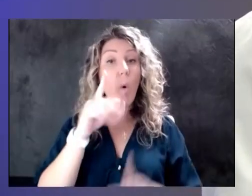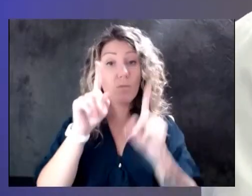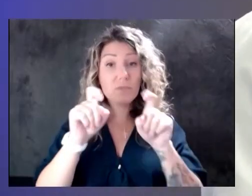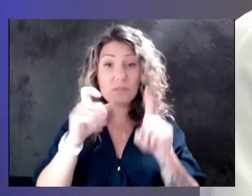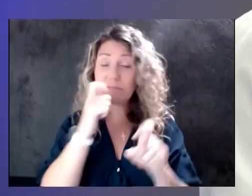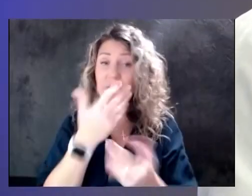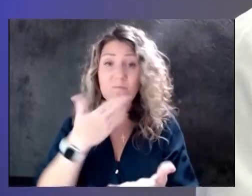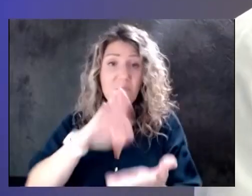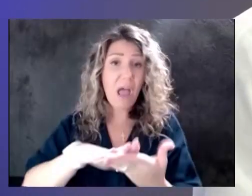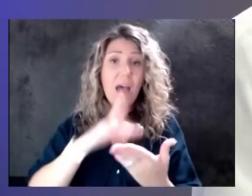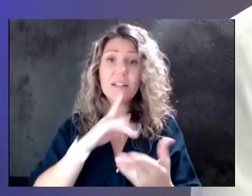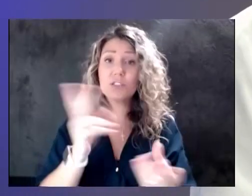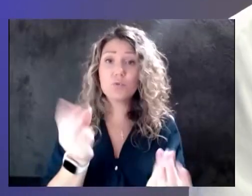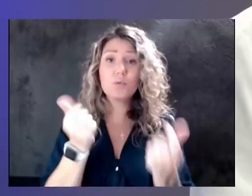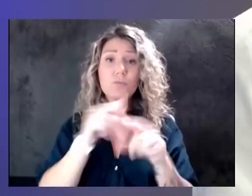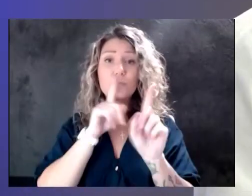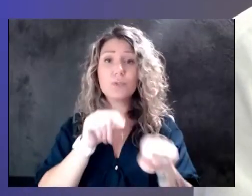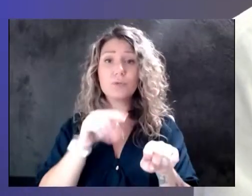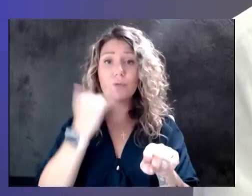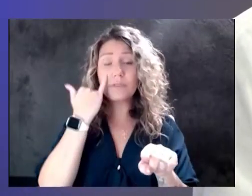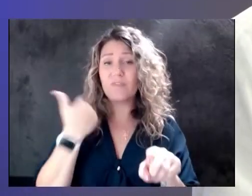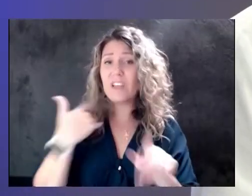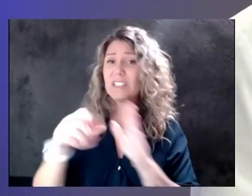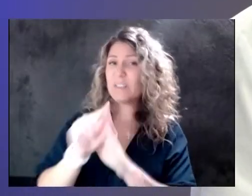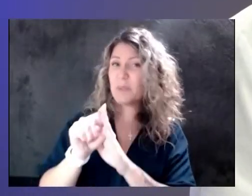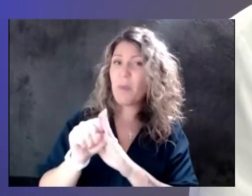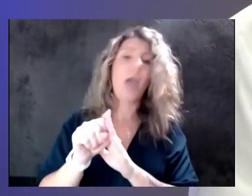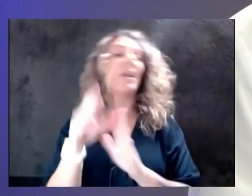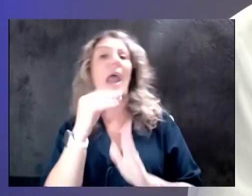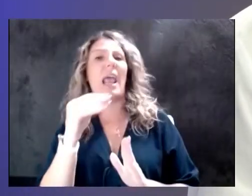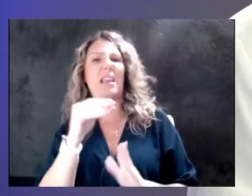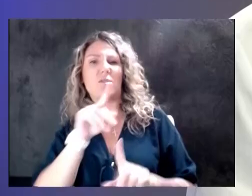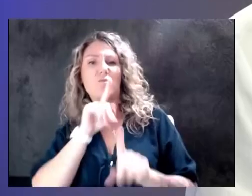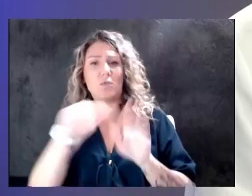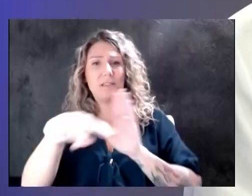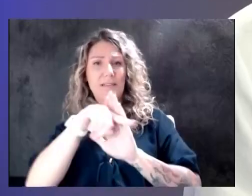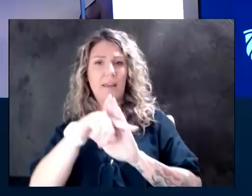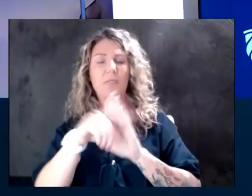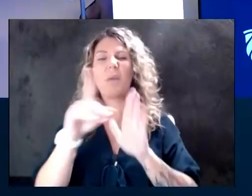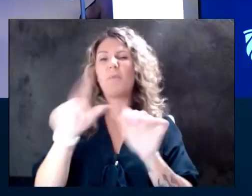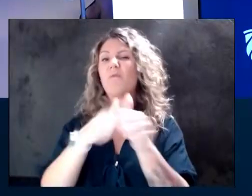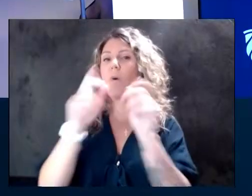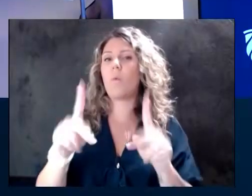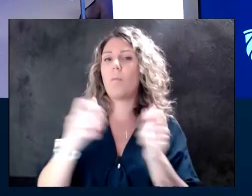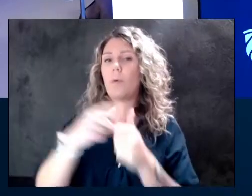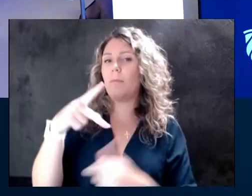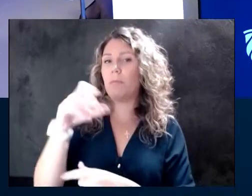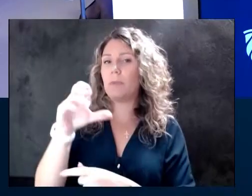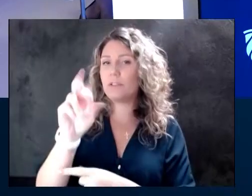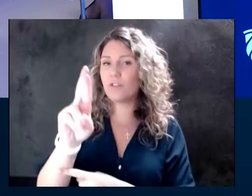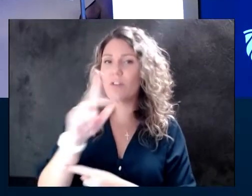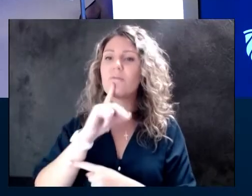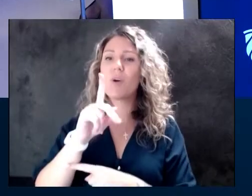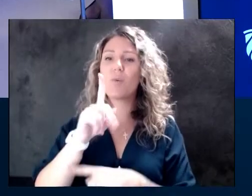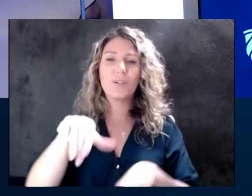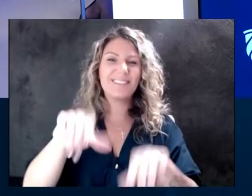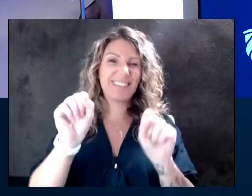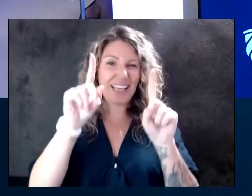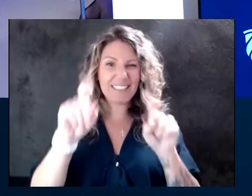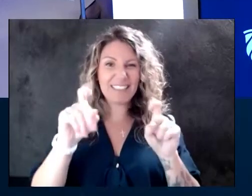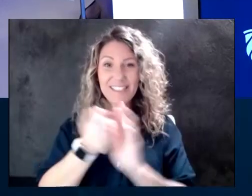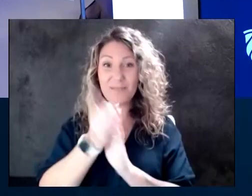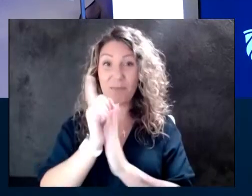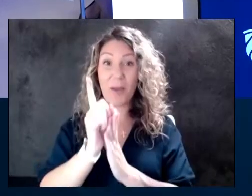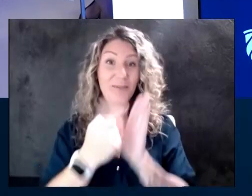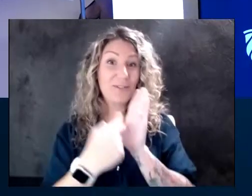result, but if you're symptomatic and negative, I would recommend following that up with a PCR-based test. And we're going to be taking one of those tests here in just a moment. Yeah, we can show you how it's